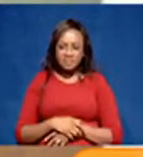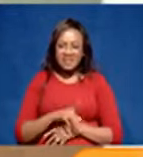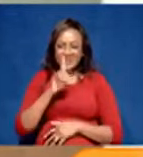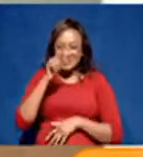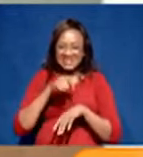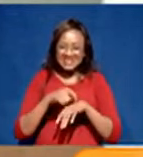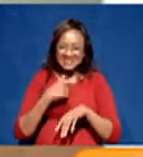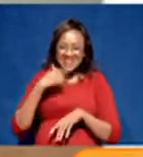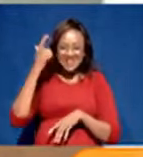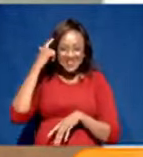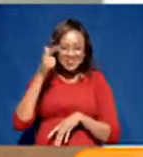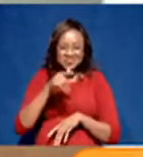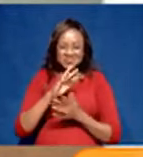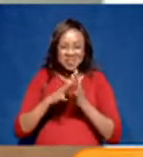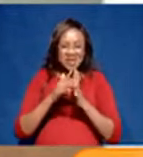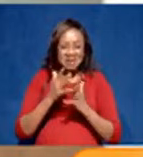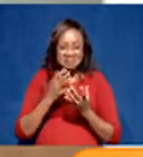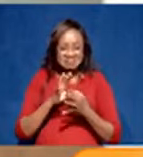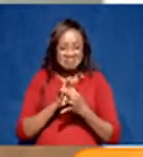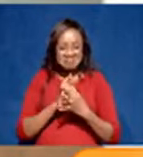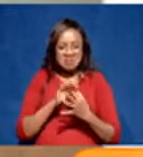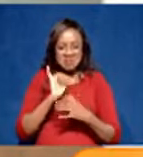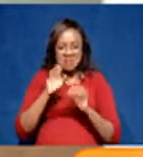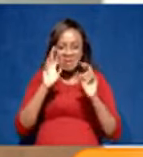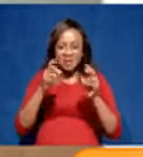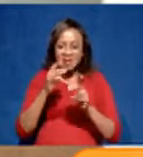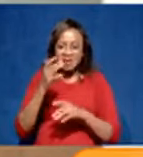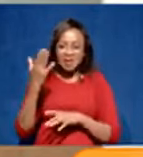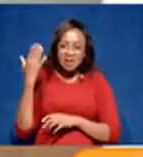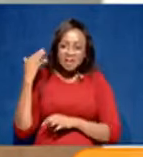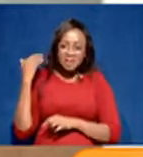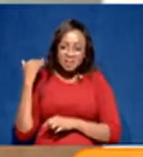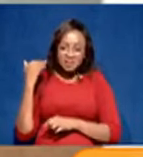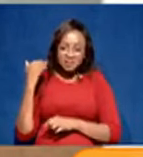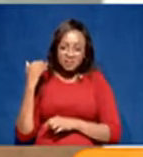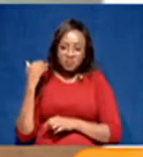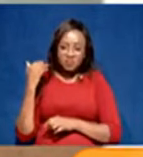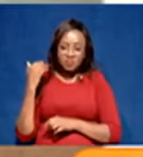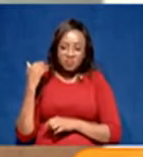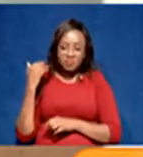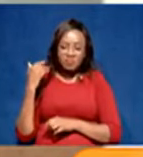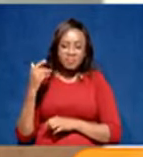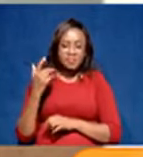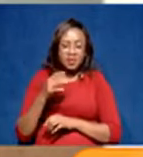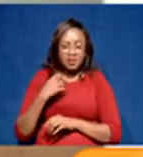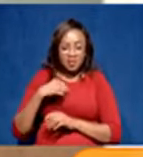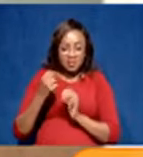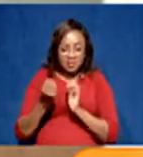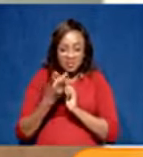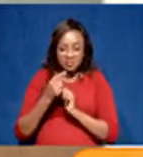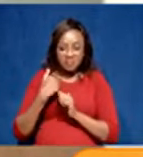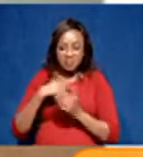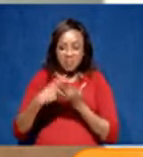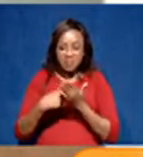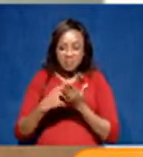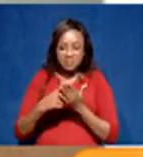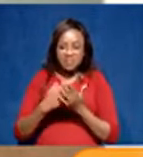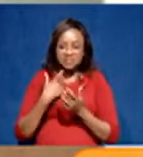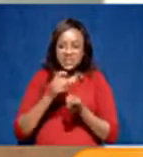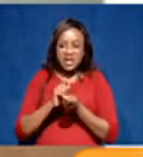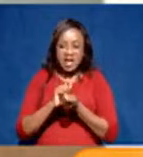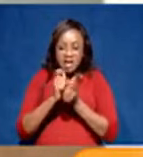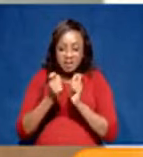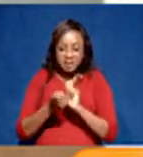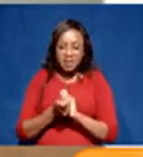was here in September, we were talking about an amendment to NHIF Act. And in that amendment,